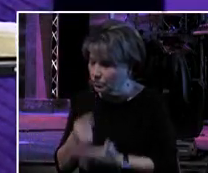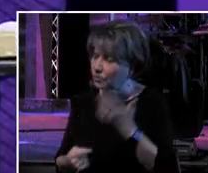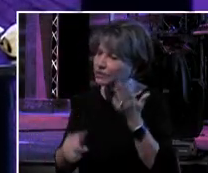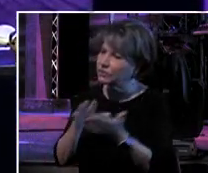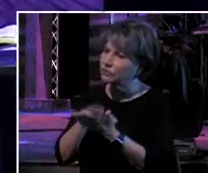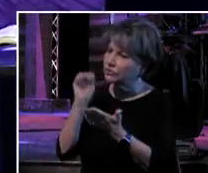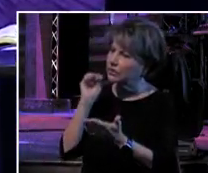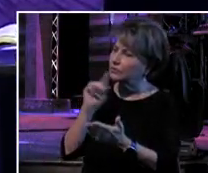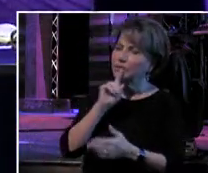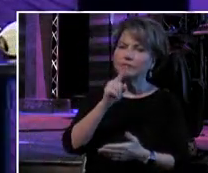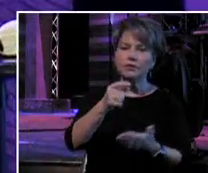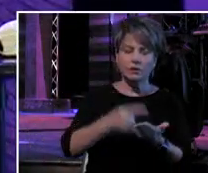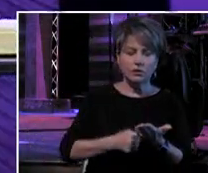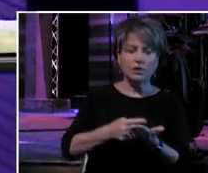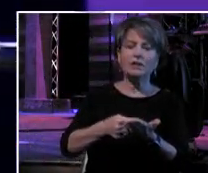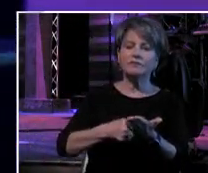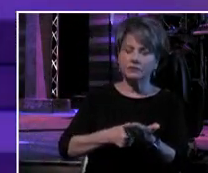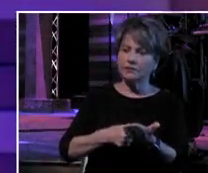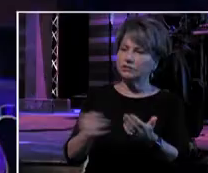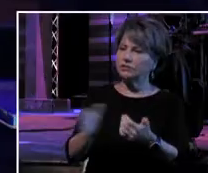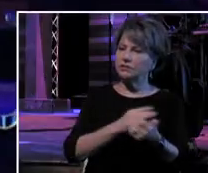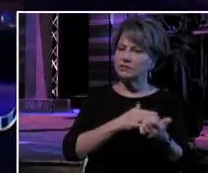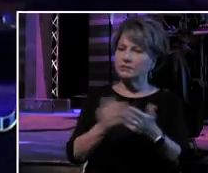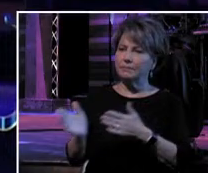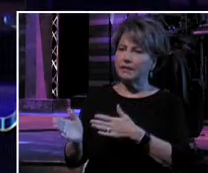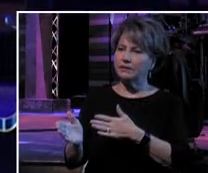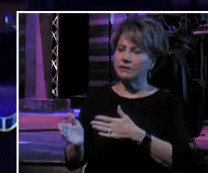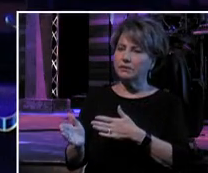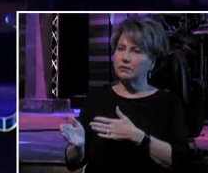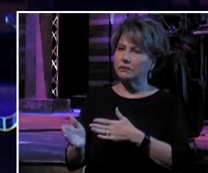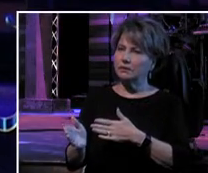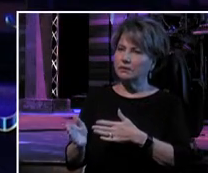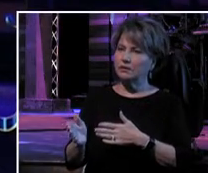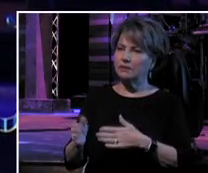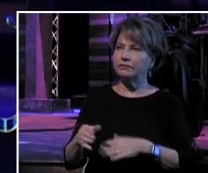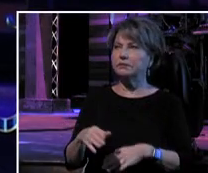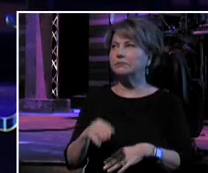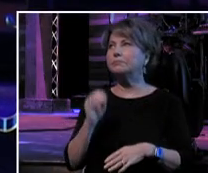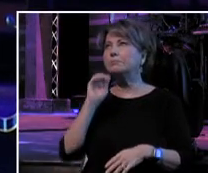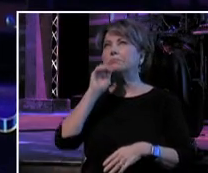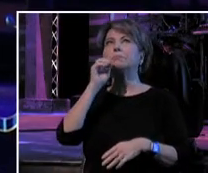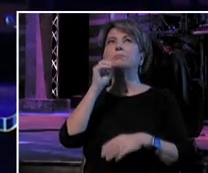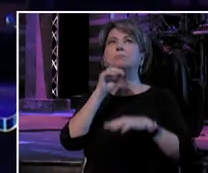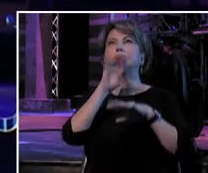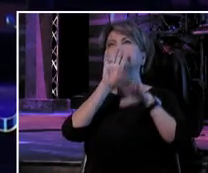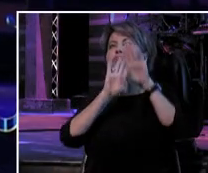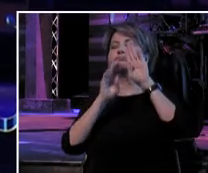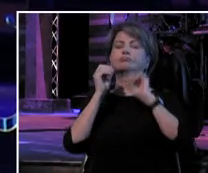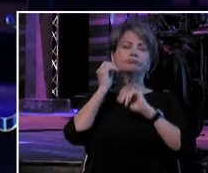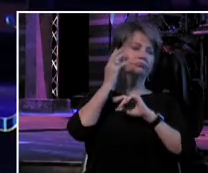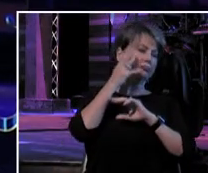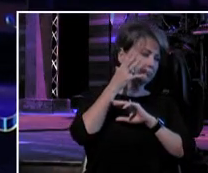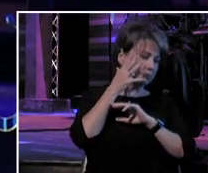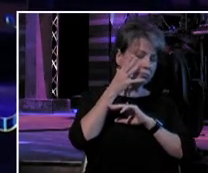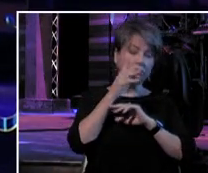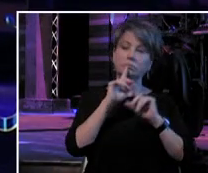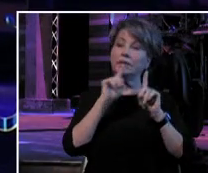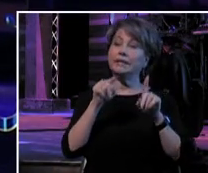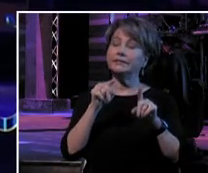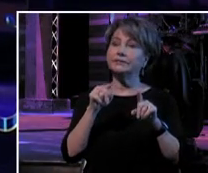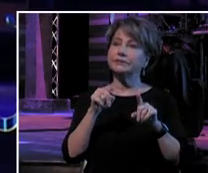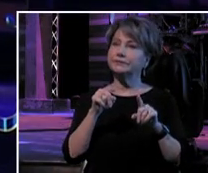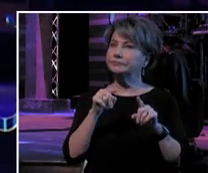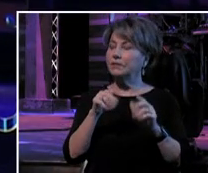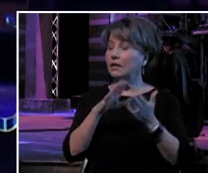real conversations, even if they might humiliate us a little bit, those answers, here's what I'm finding